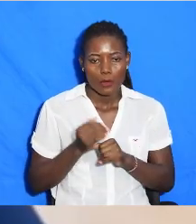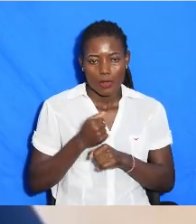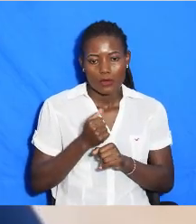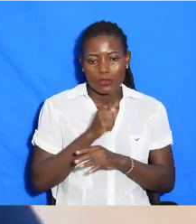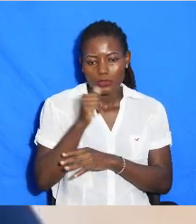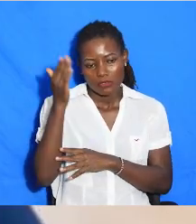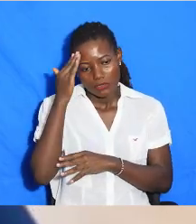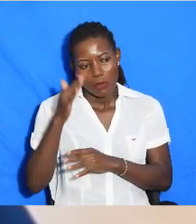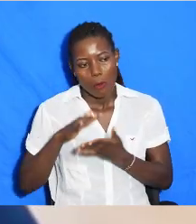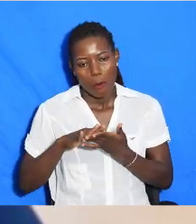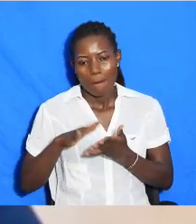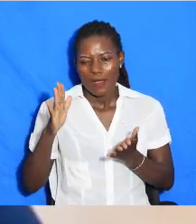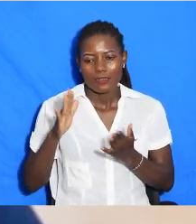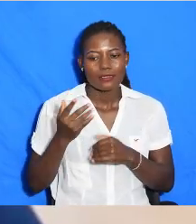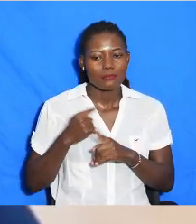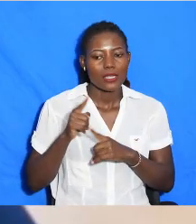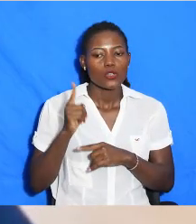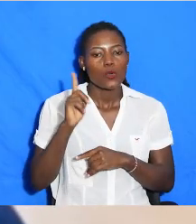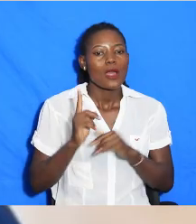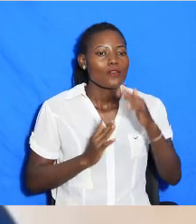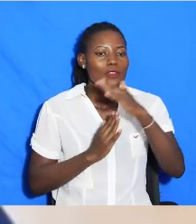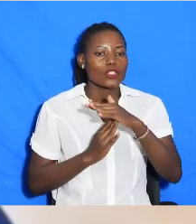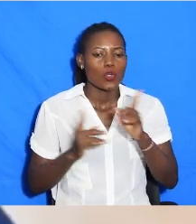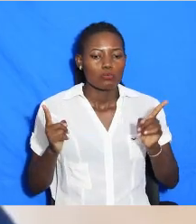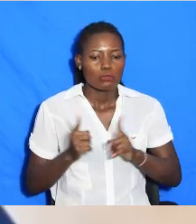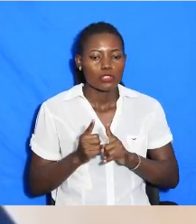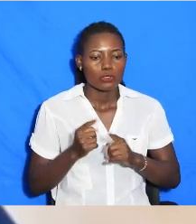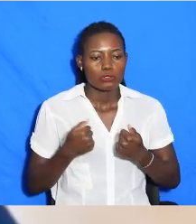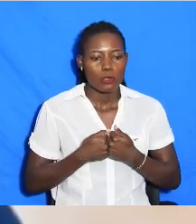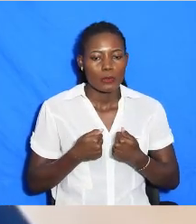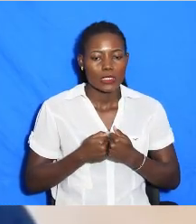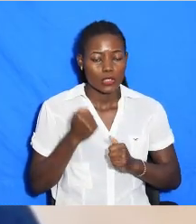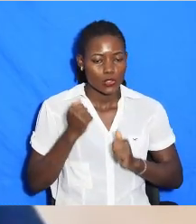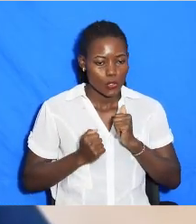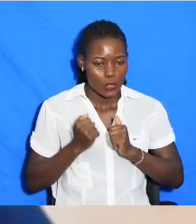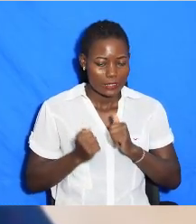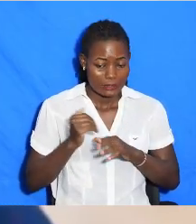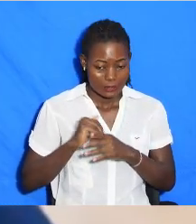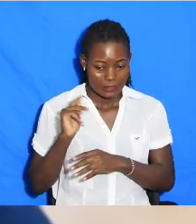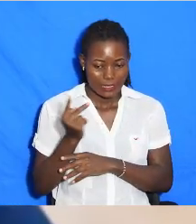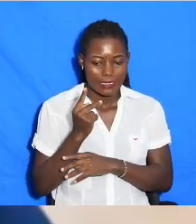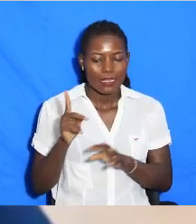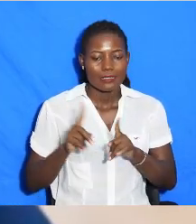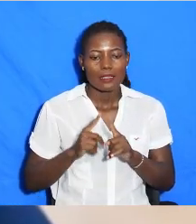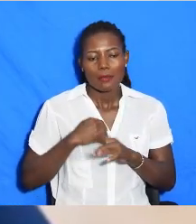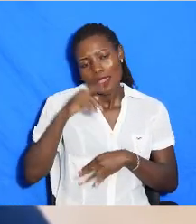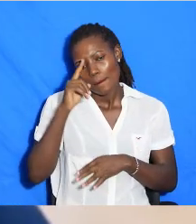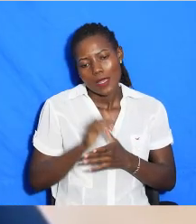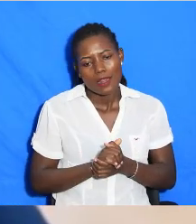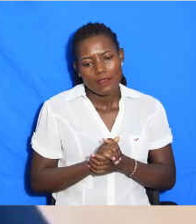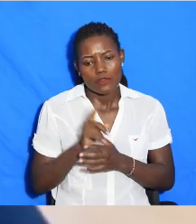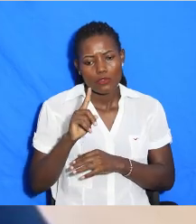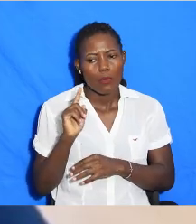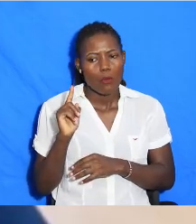know much about you, but you are one of the top short races, guys in Kenya. And I believe you are one of